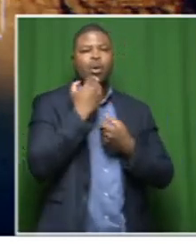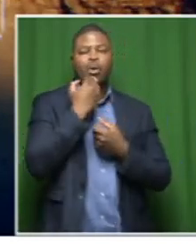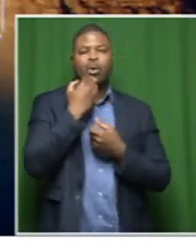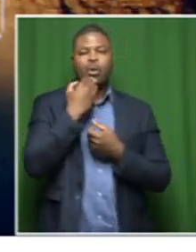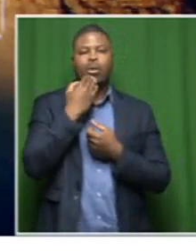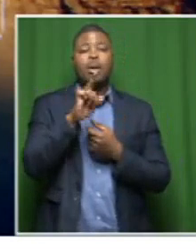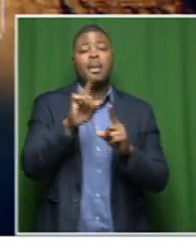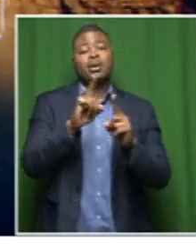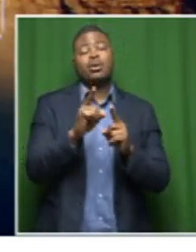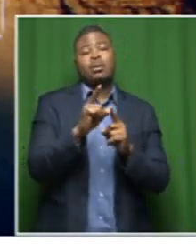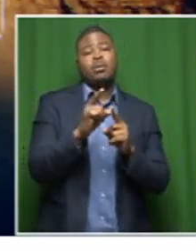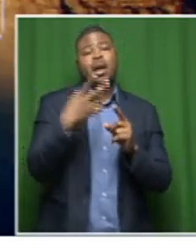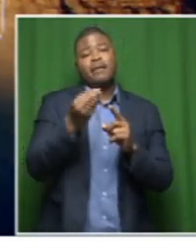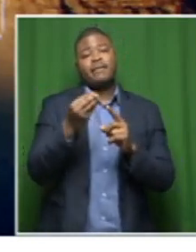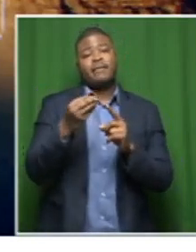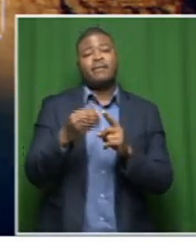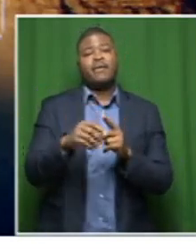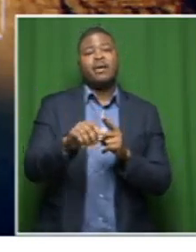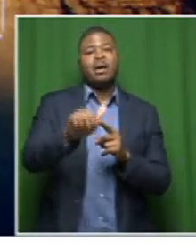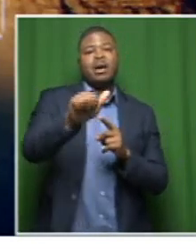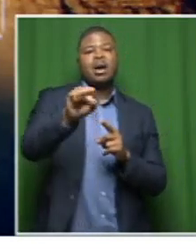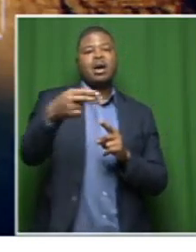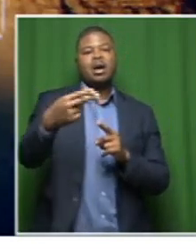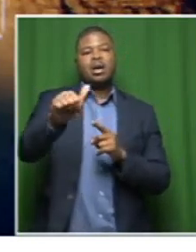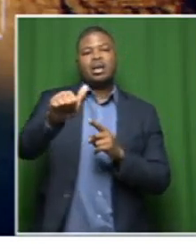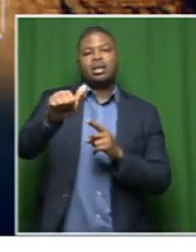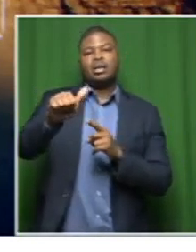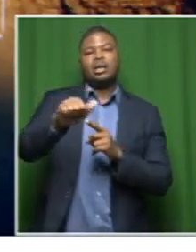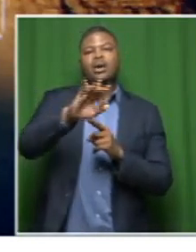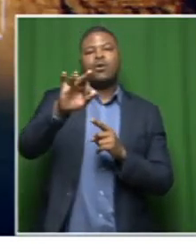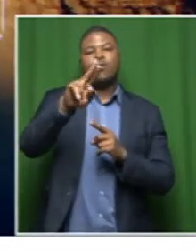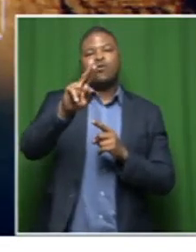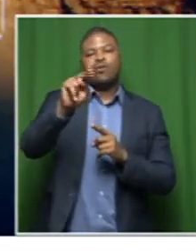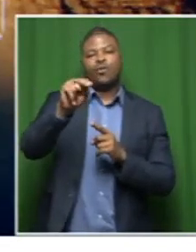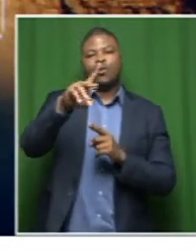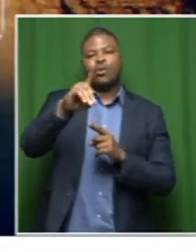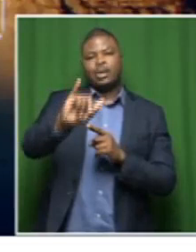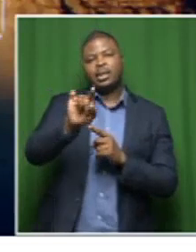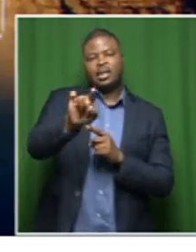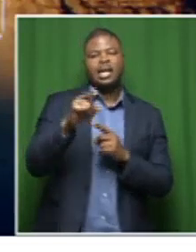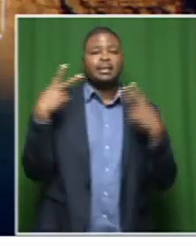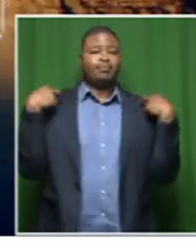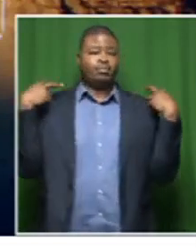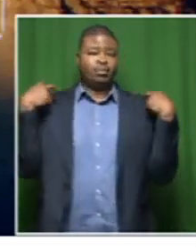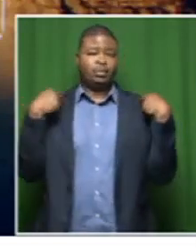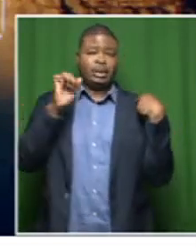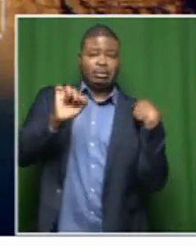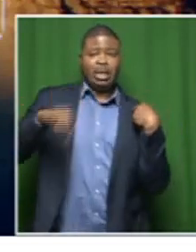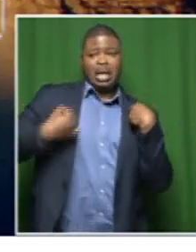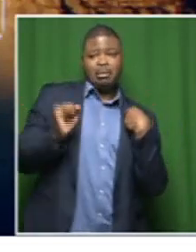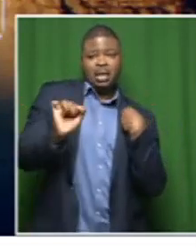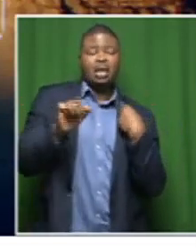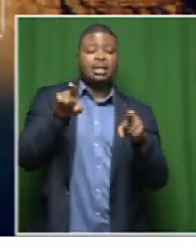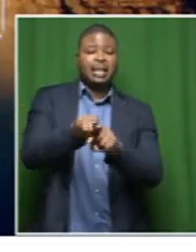we were hoping to be joined by Aisha Fundi, who is the wife of one of the Lonmin security guards, Hassan Fundi, who was killed